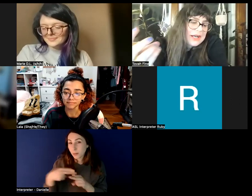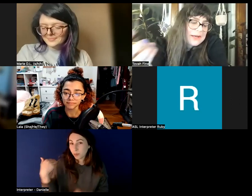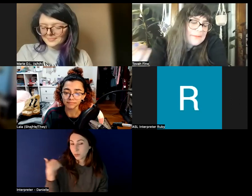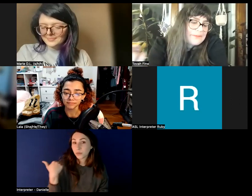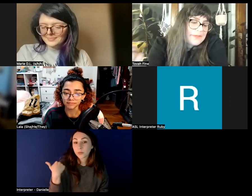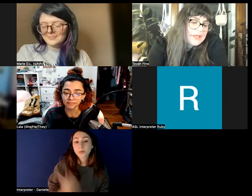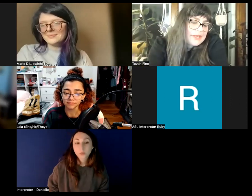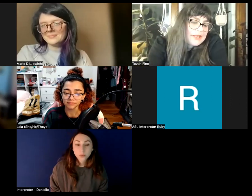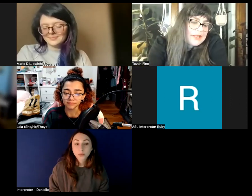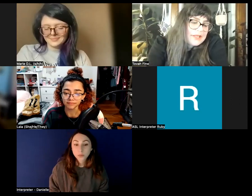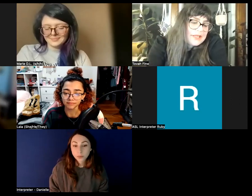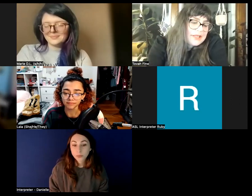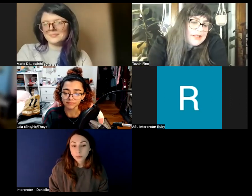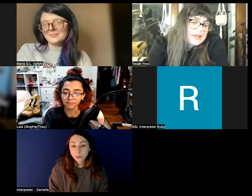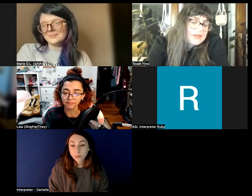earlier.